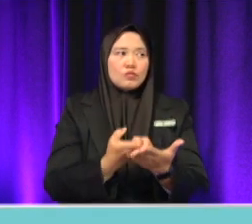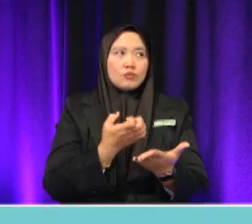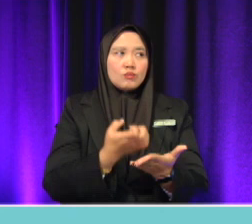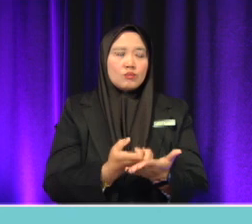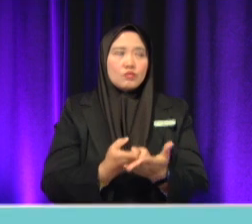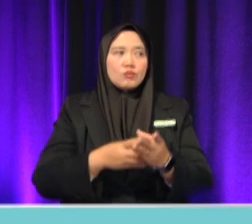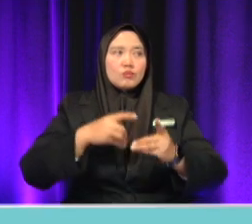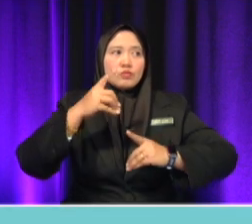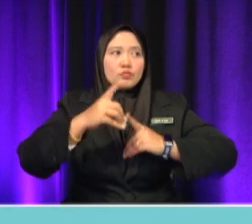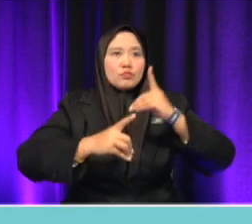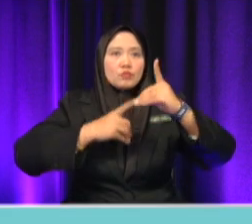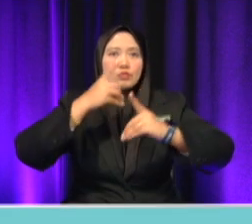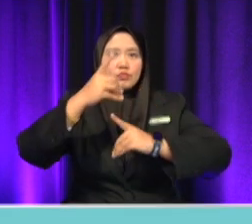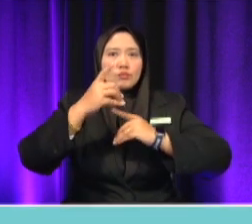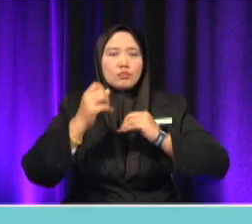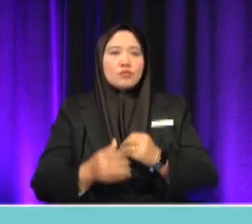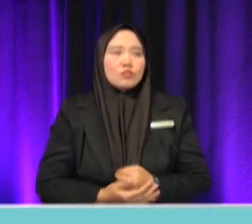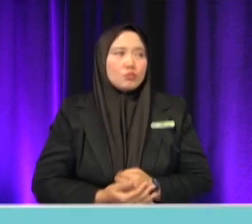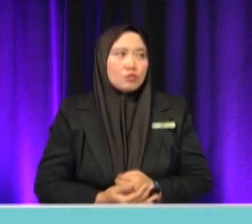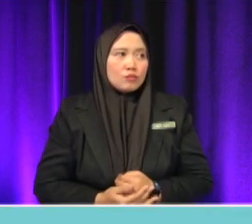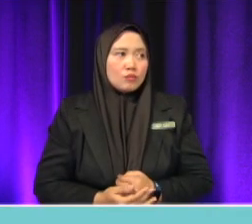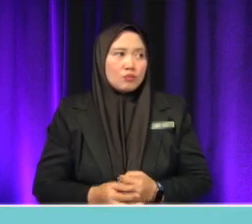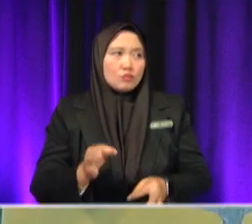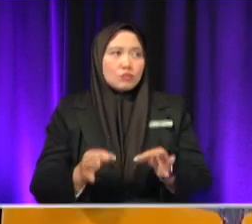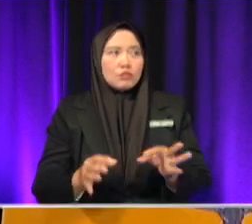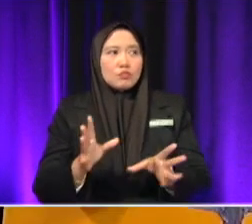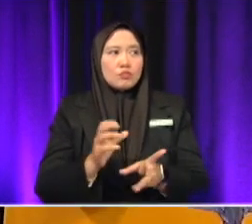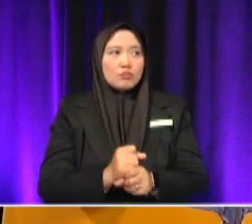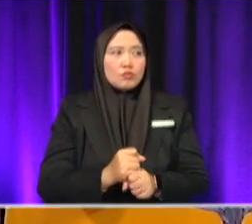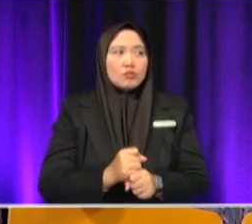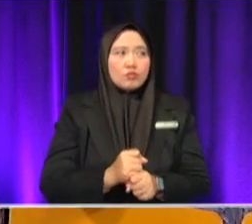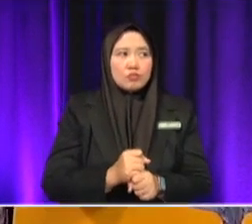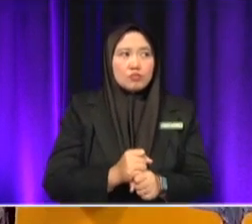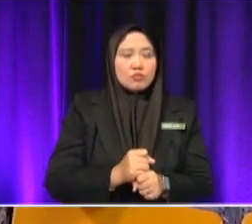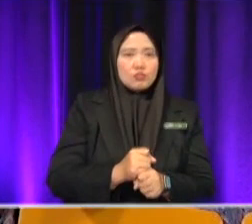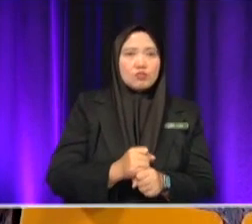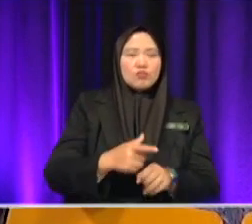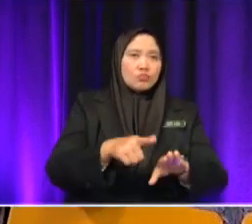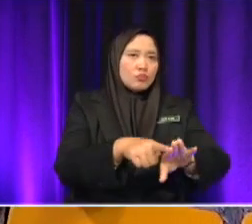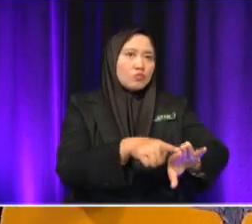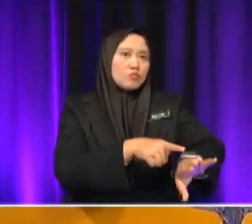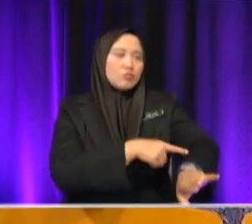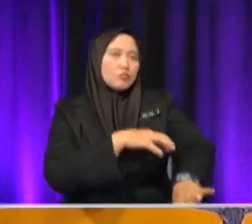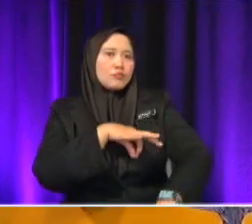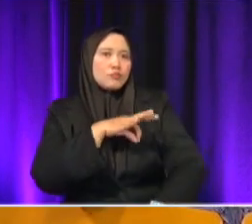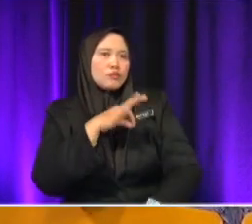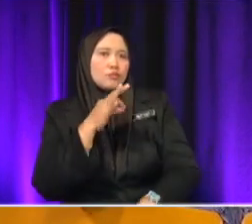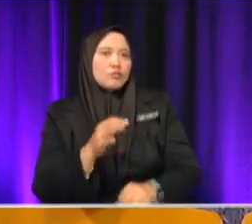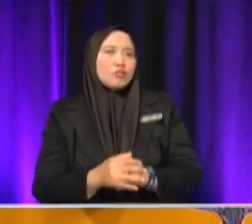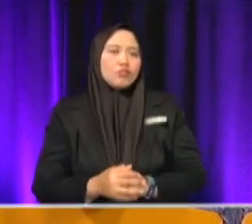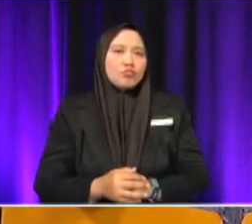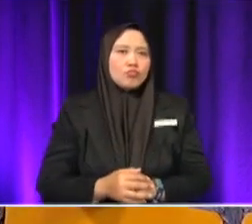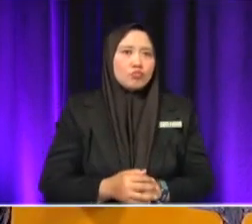good jobs. So when you have good jobs in the long term or in the long run, the